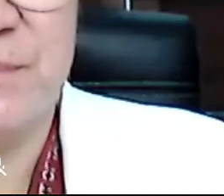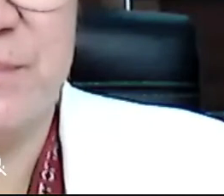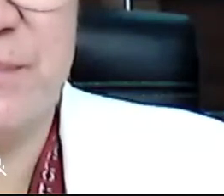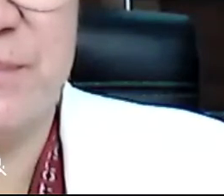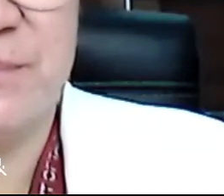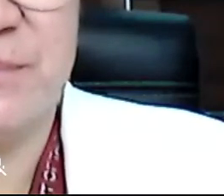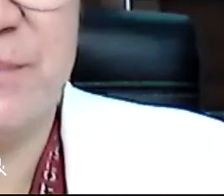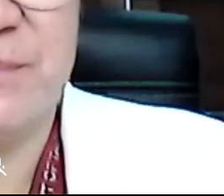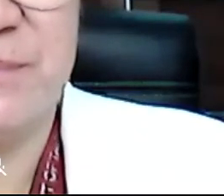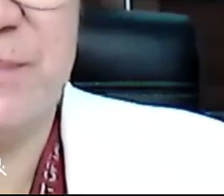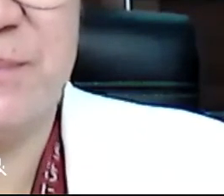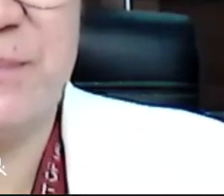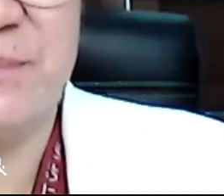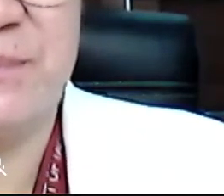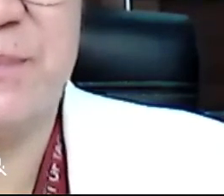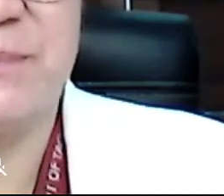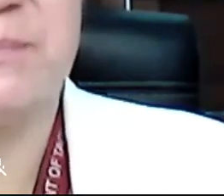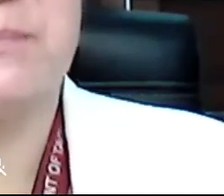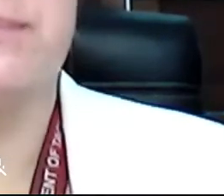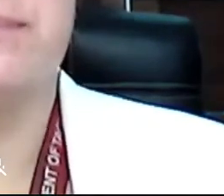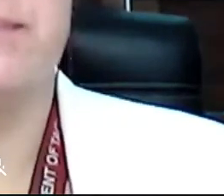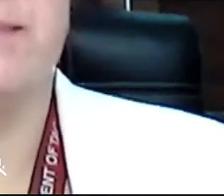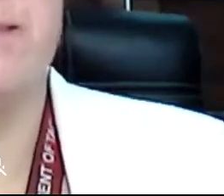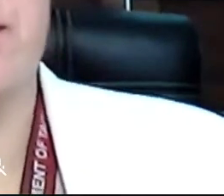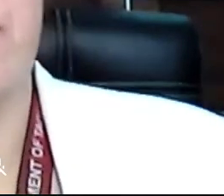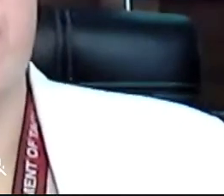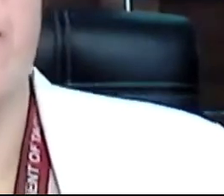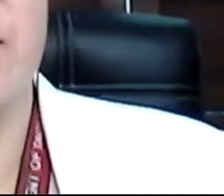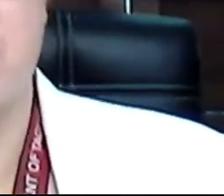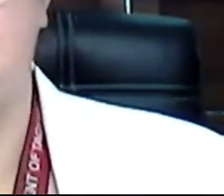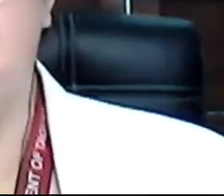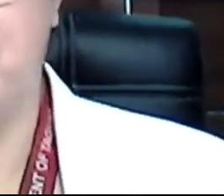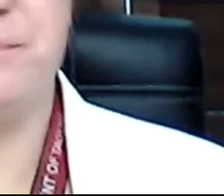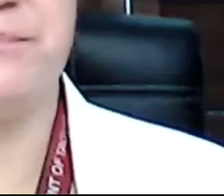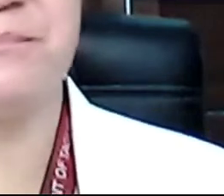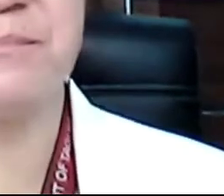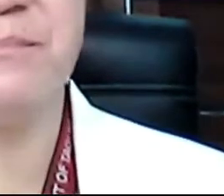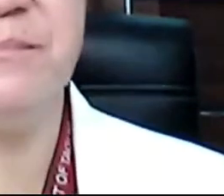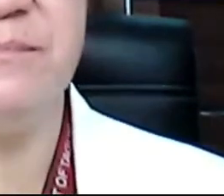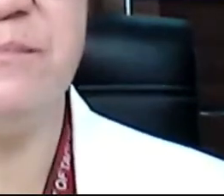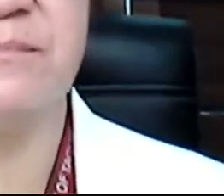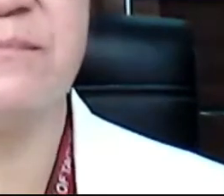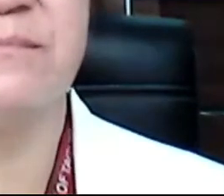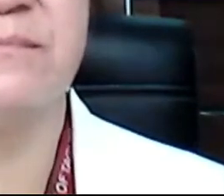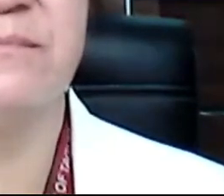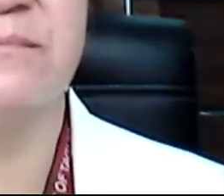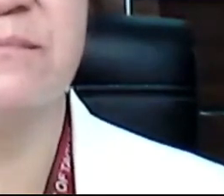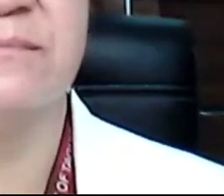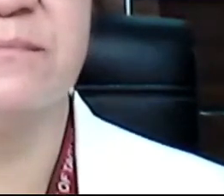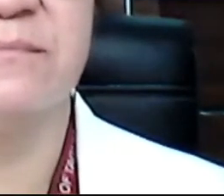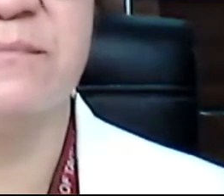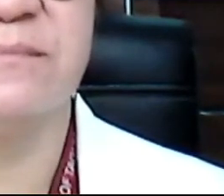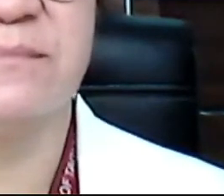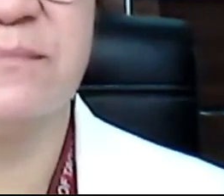doorsteps. So please, everybody, let us all welcome Mayor Lino Cayetano of